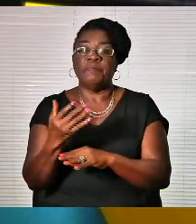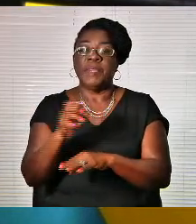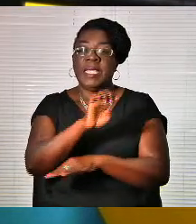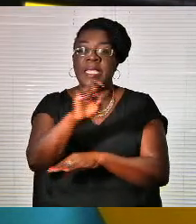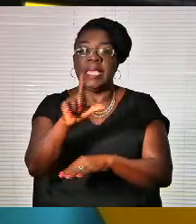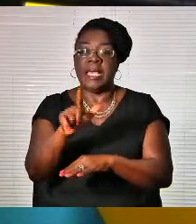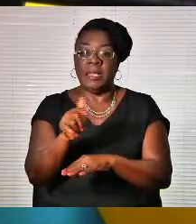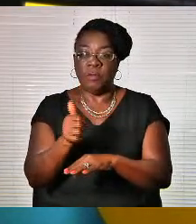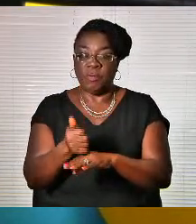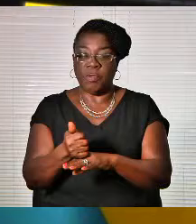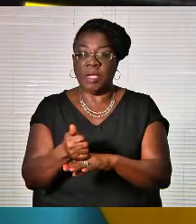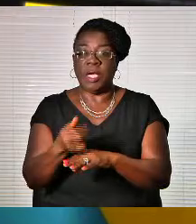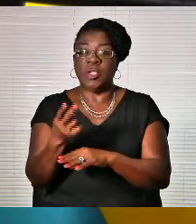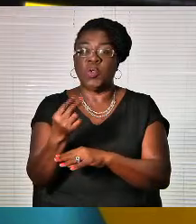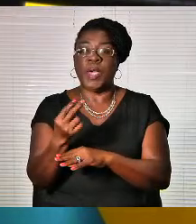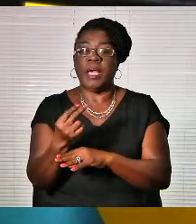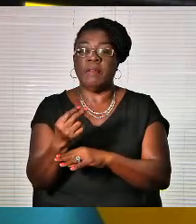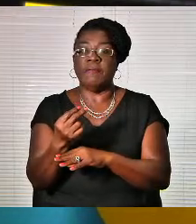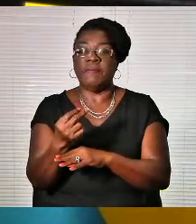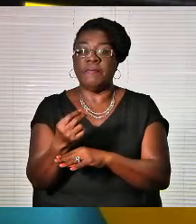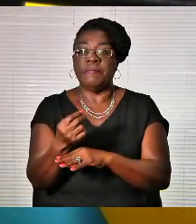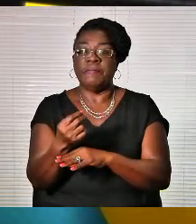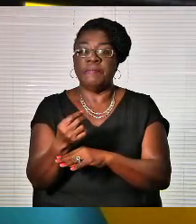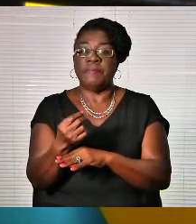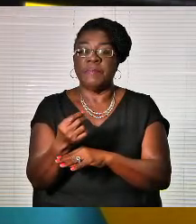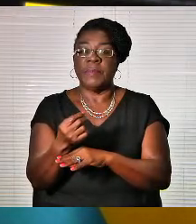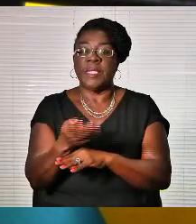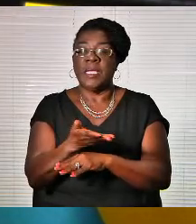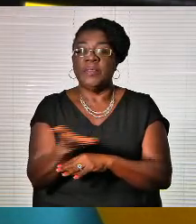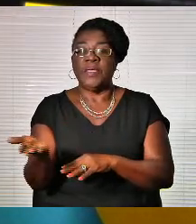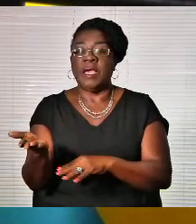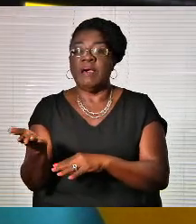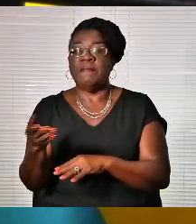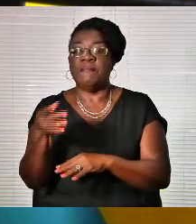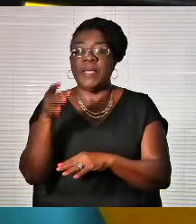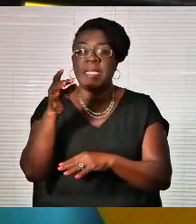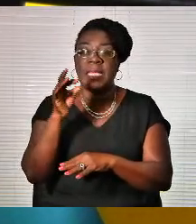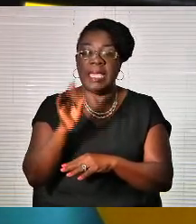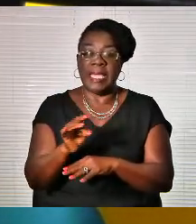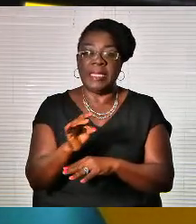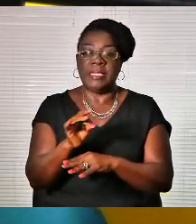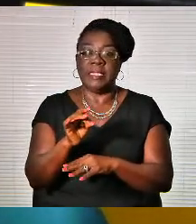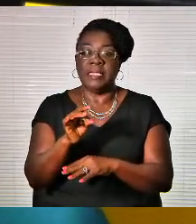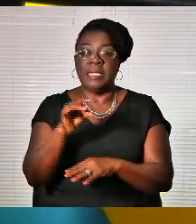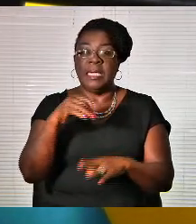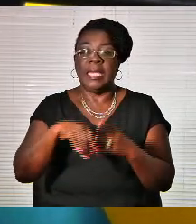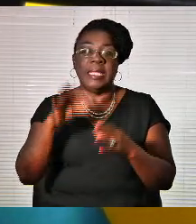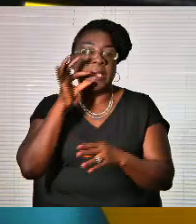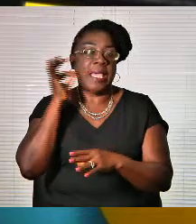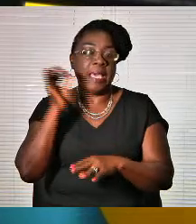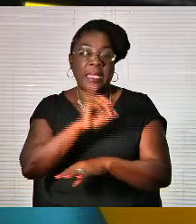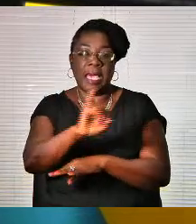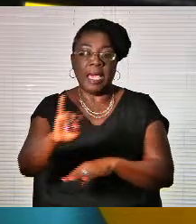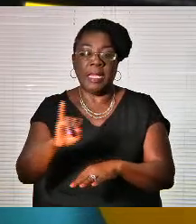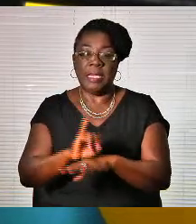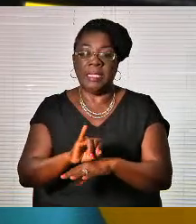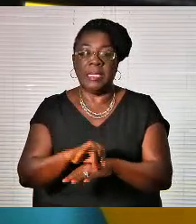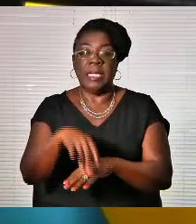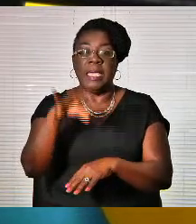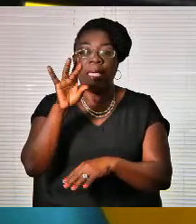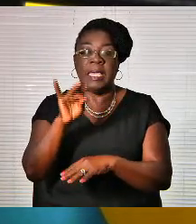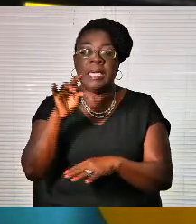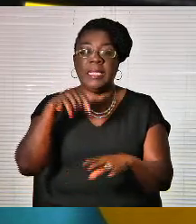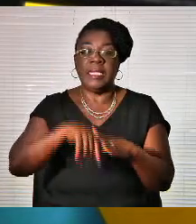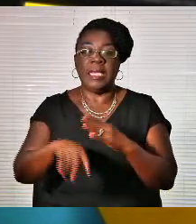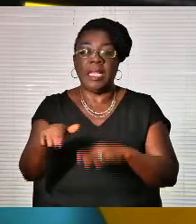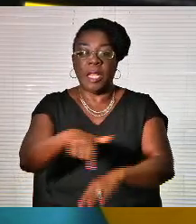Eleuthera, 12. There have been 8 confirmed cases in Cat Island, 8